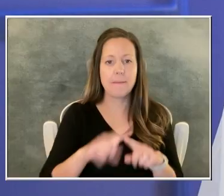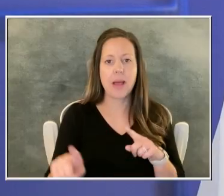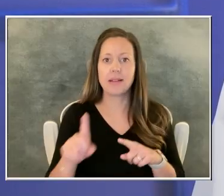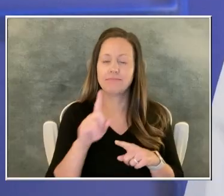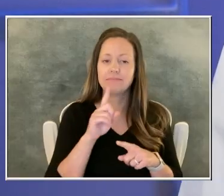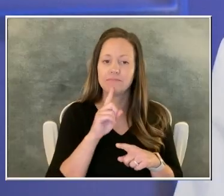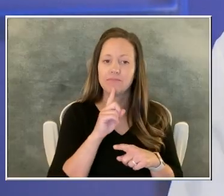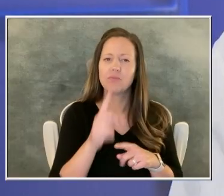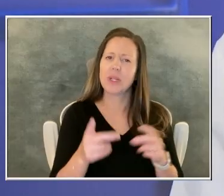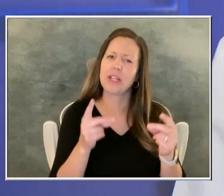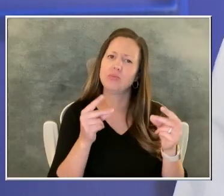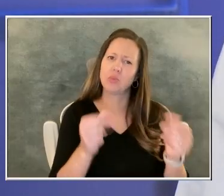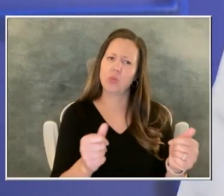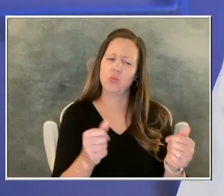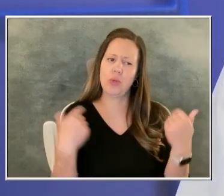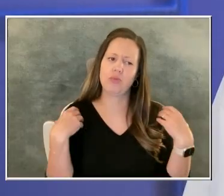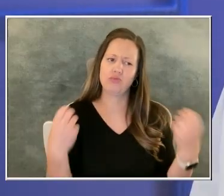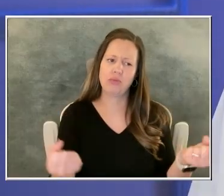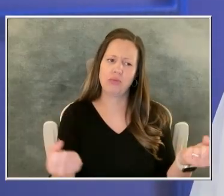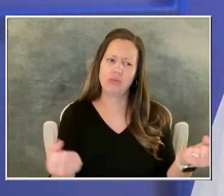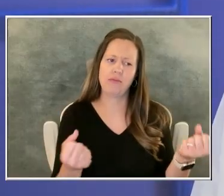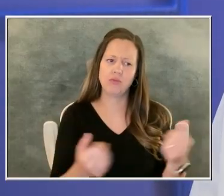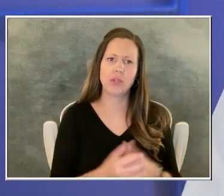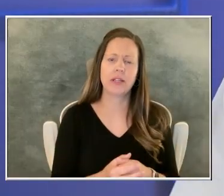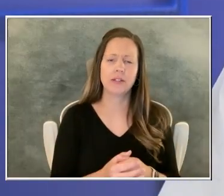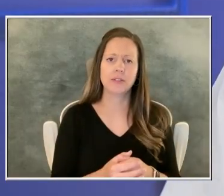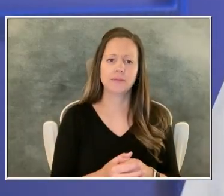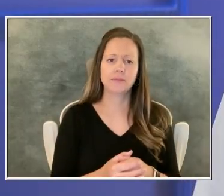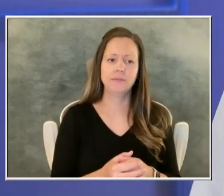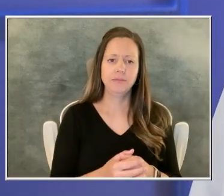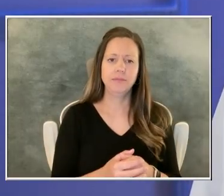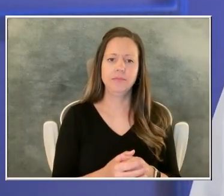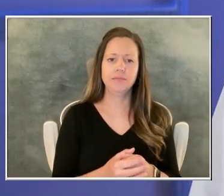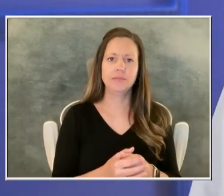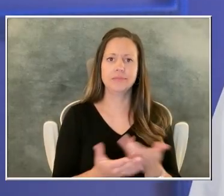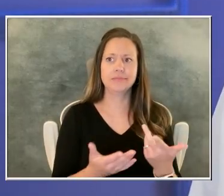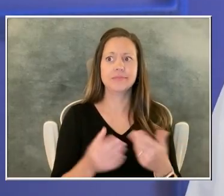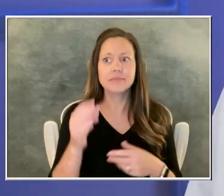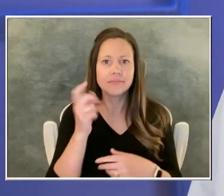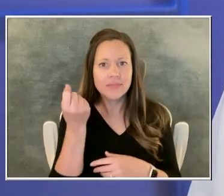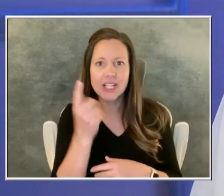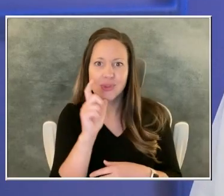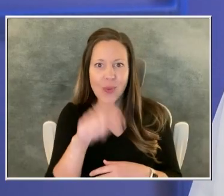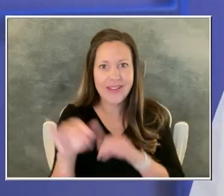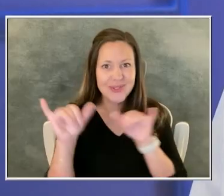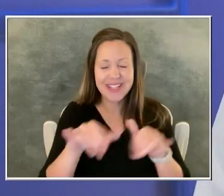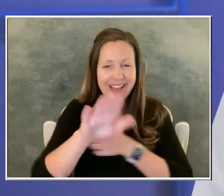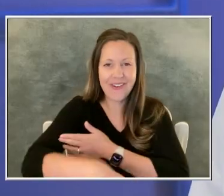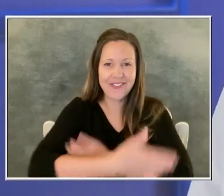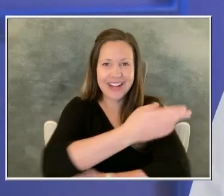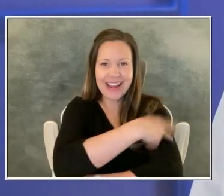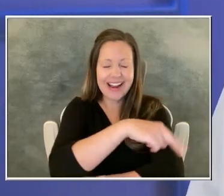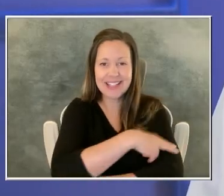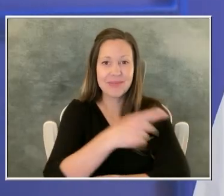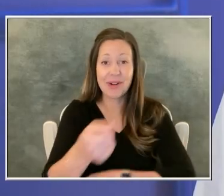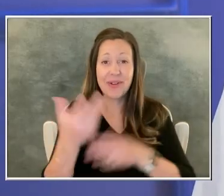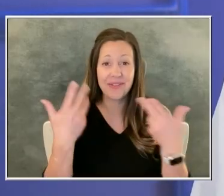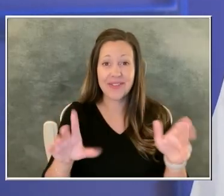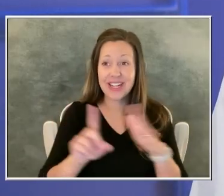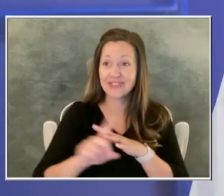quick recovery. And I think the biggest thing is it's a quick outpatient procedure. I mean, it takes like 10-15 minutes. You go home with a Band-Aid, you walk out of there.